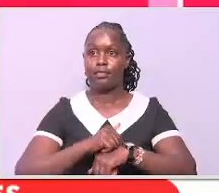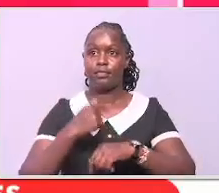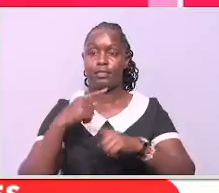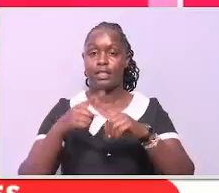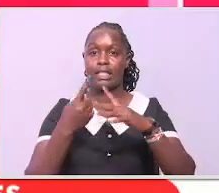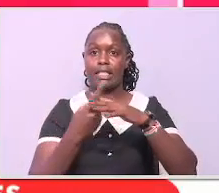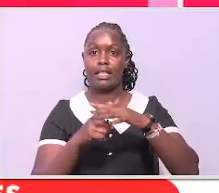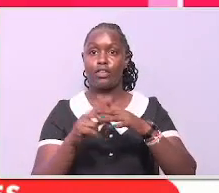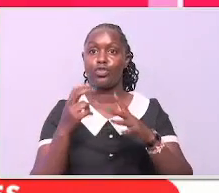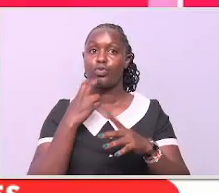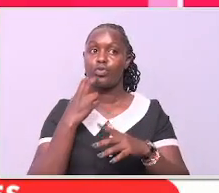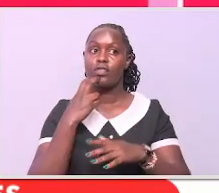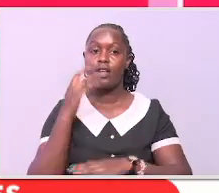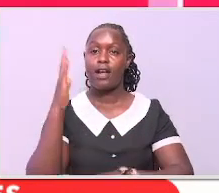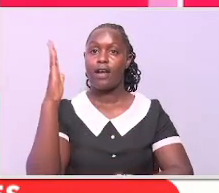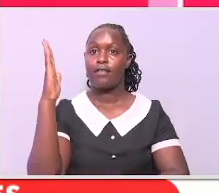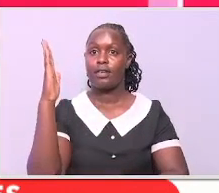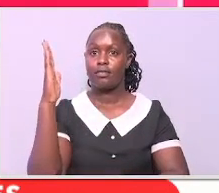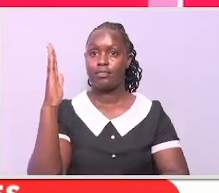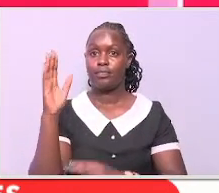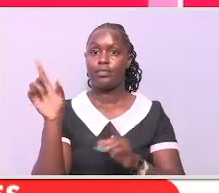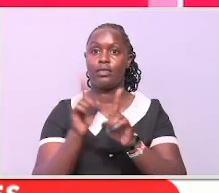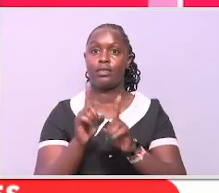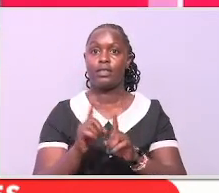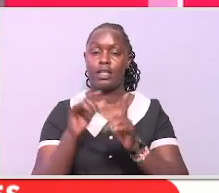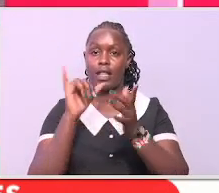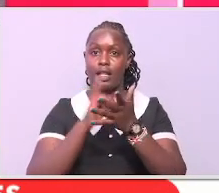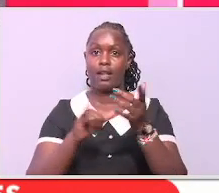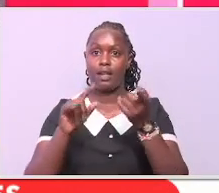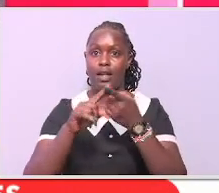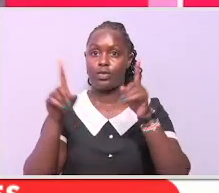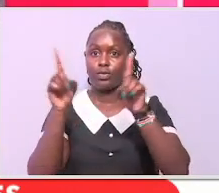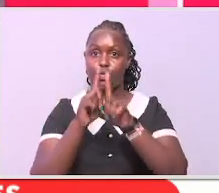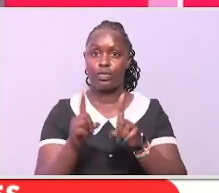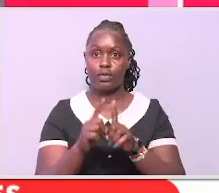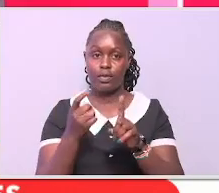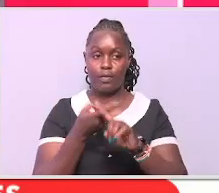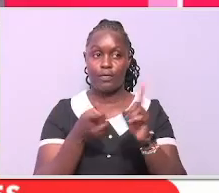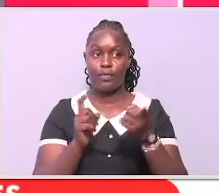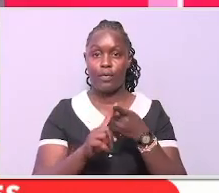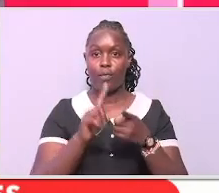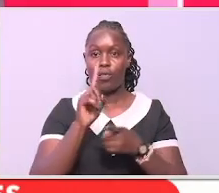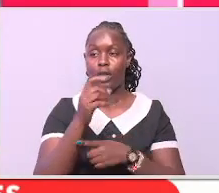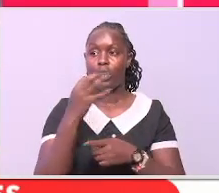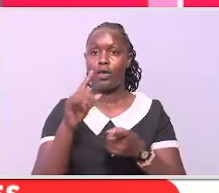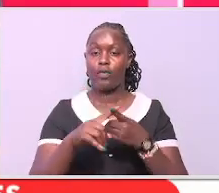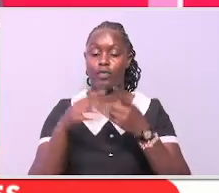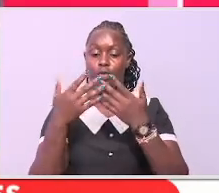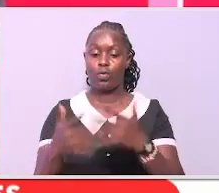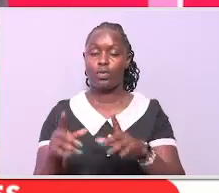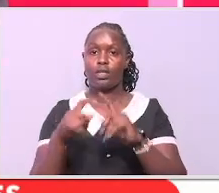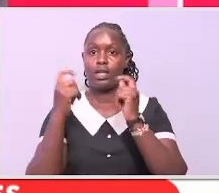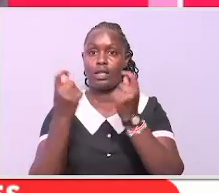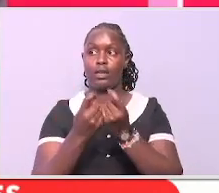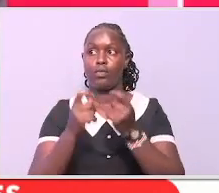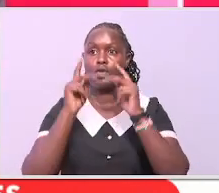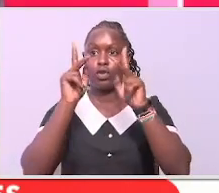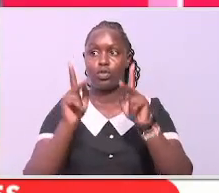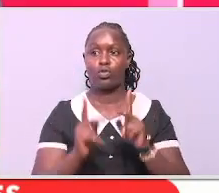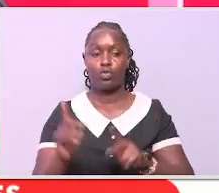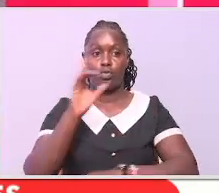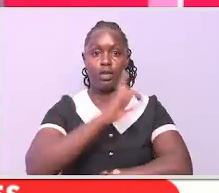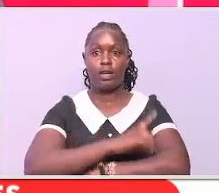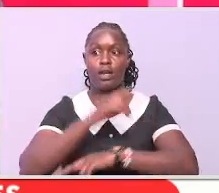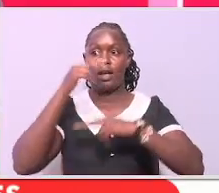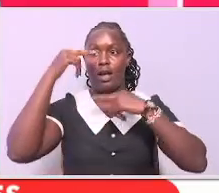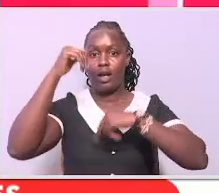with ecstatic results, complaints, as well as appeals from one of the losing teams, Kisumu Day Secondary School, which lost its